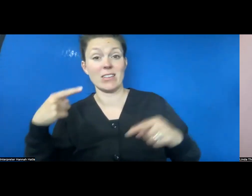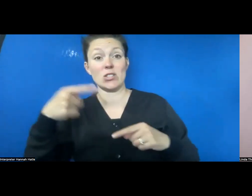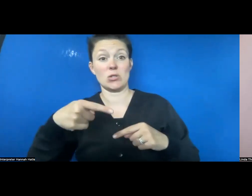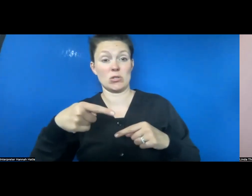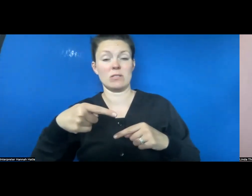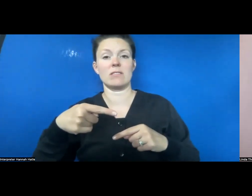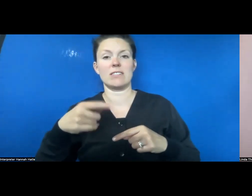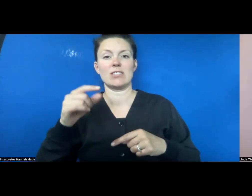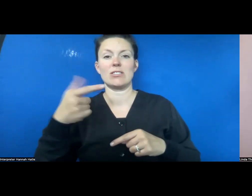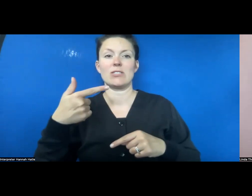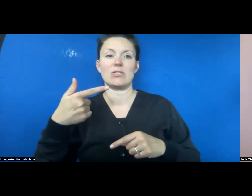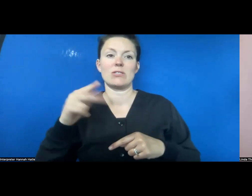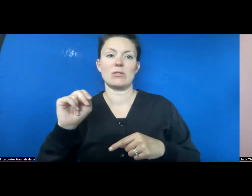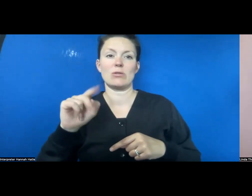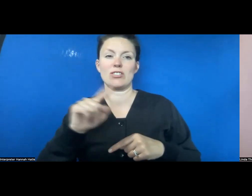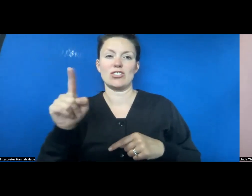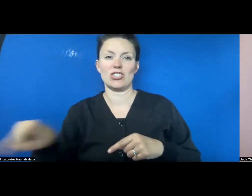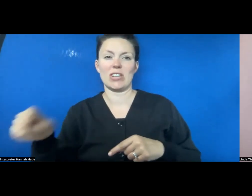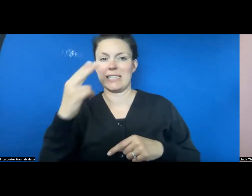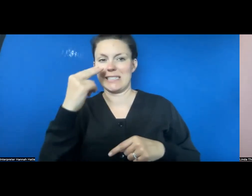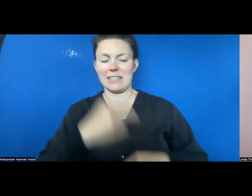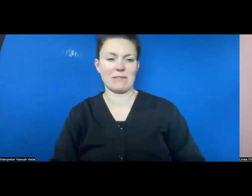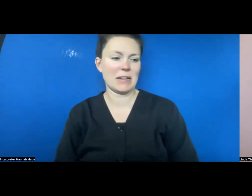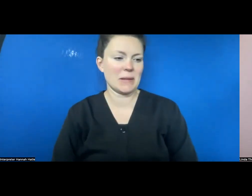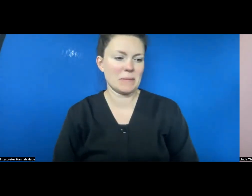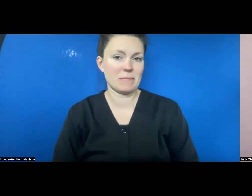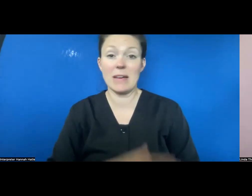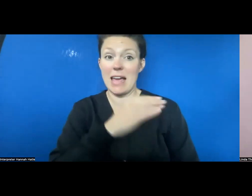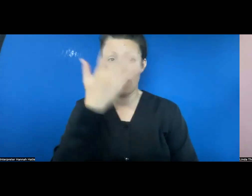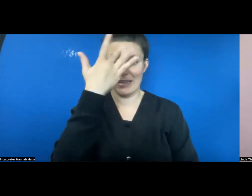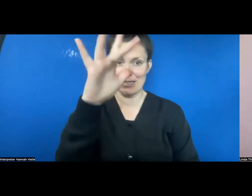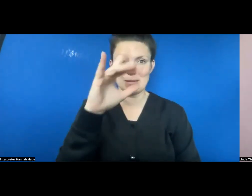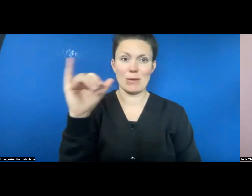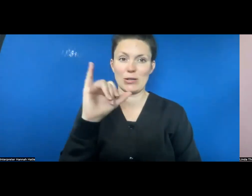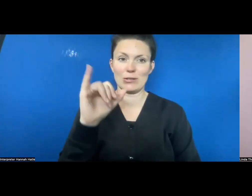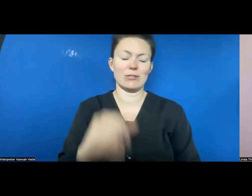is just so funny and so smart.